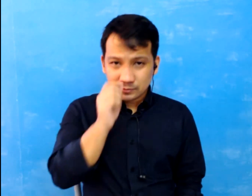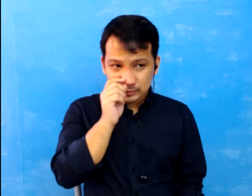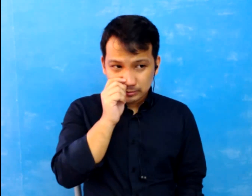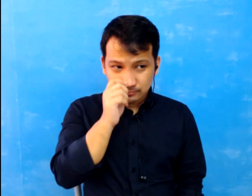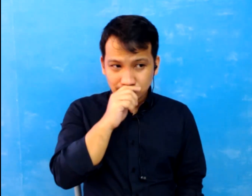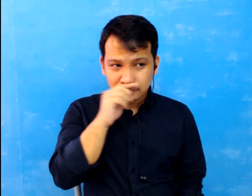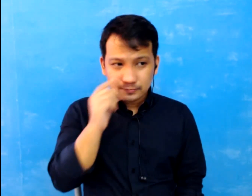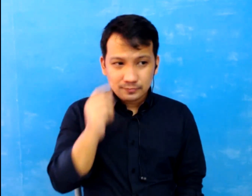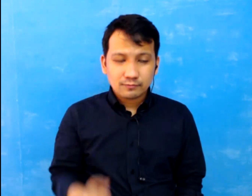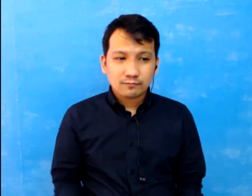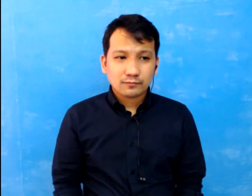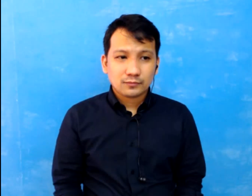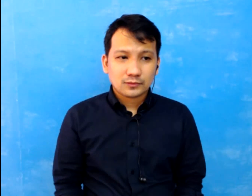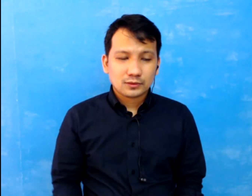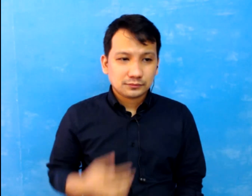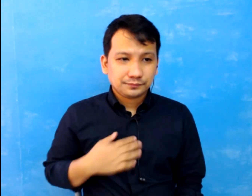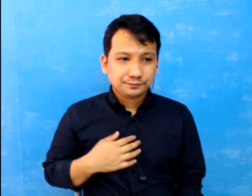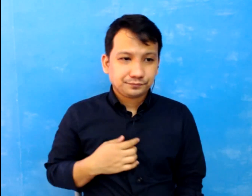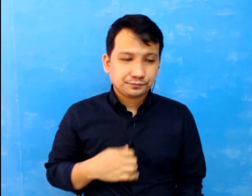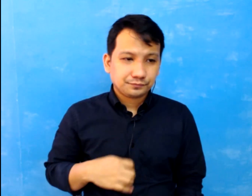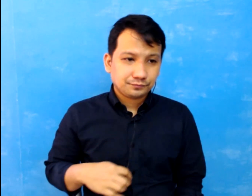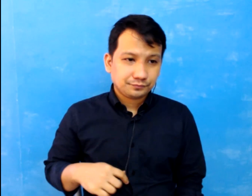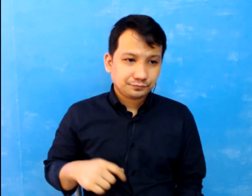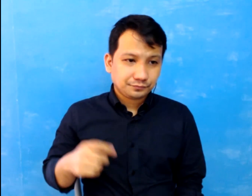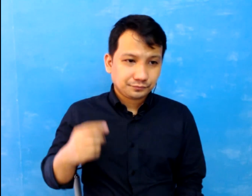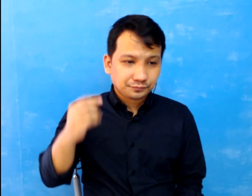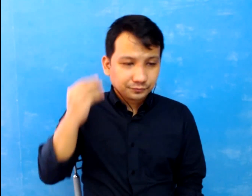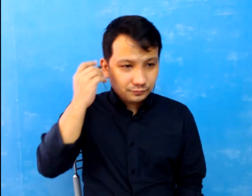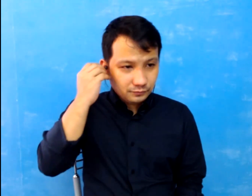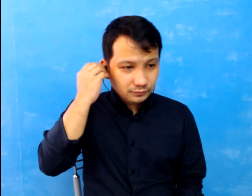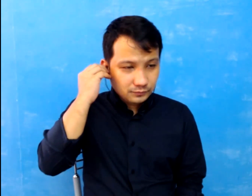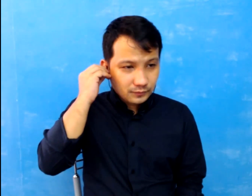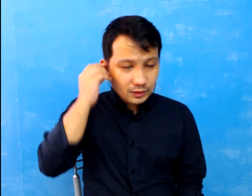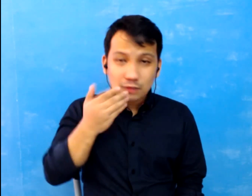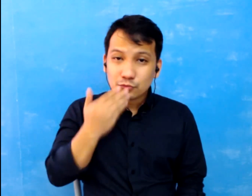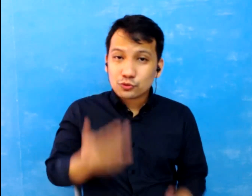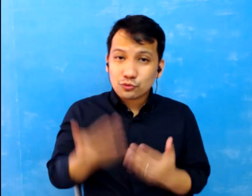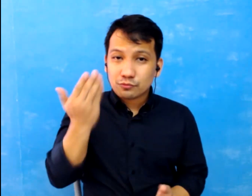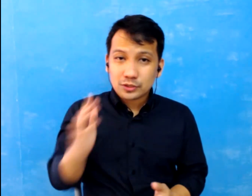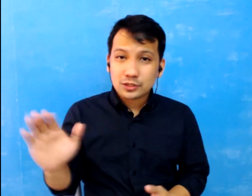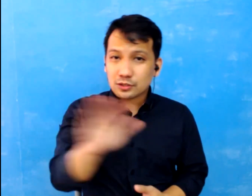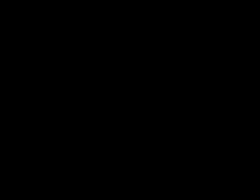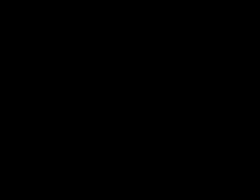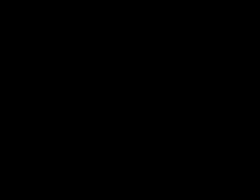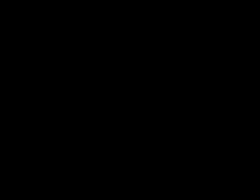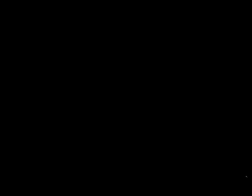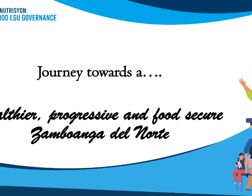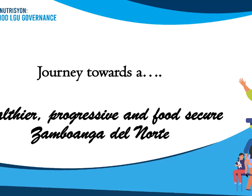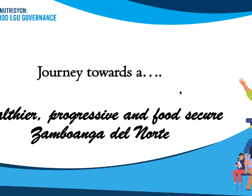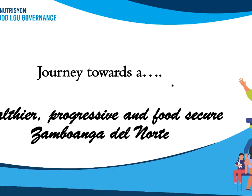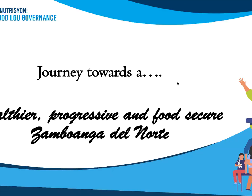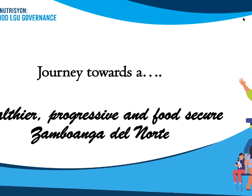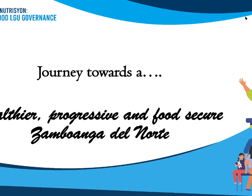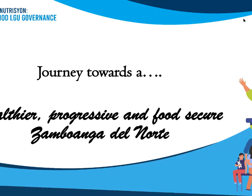Ito ba? Okay. Good morning po sa ating mga fellow